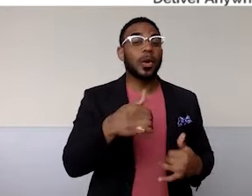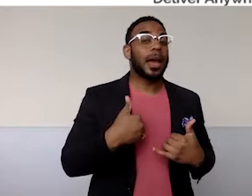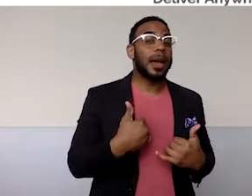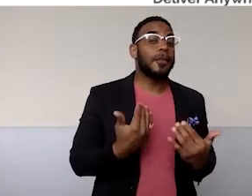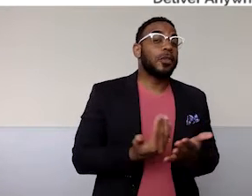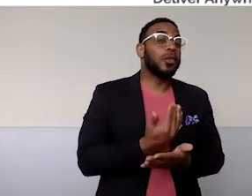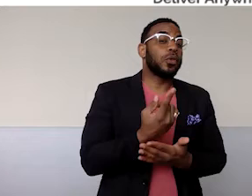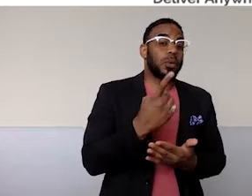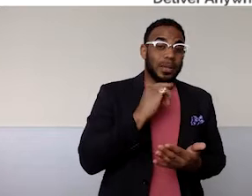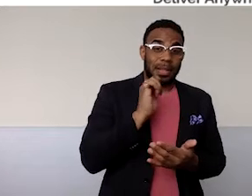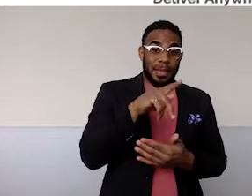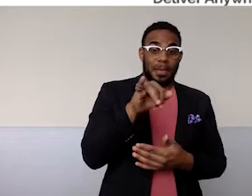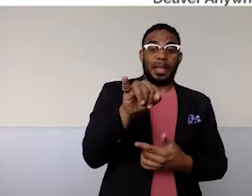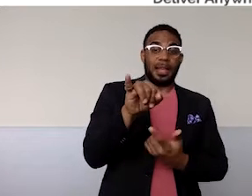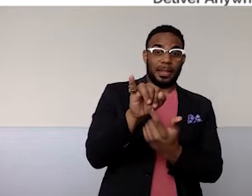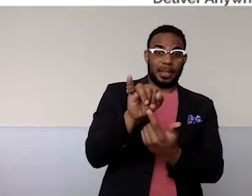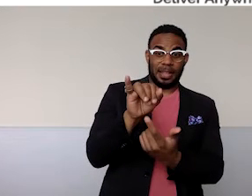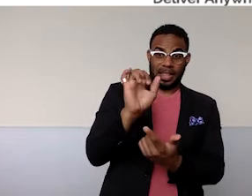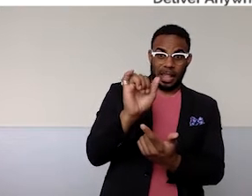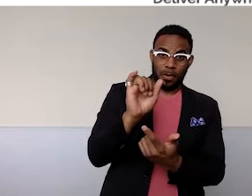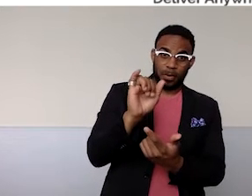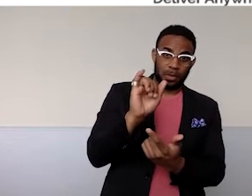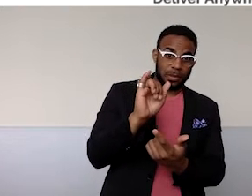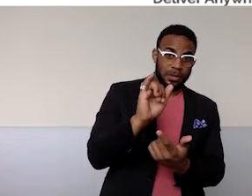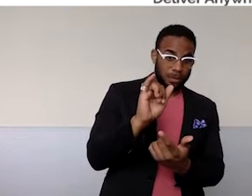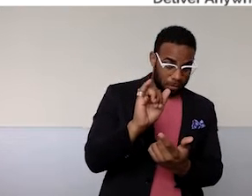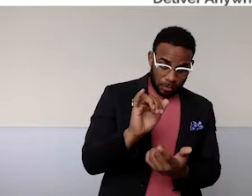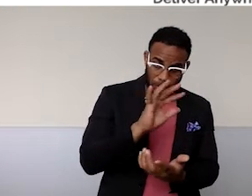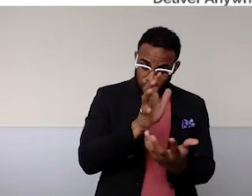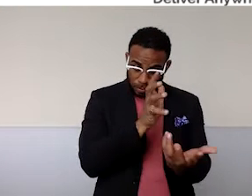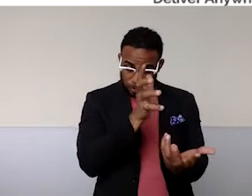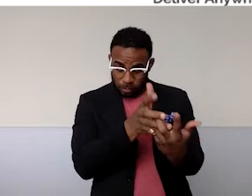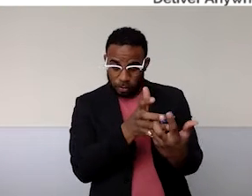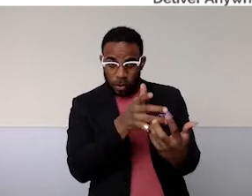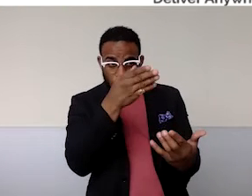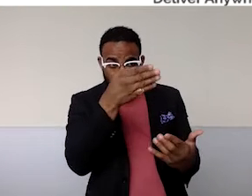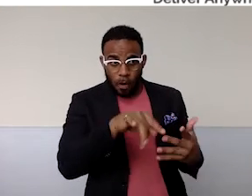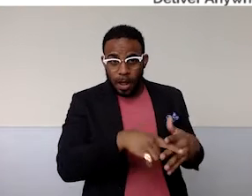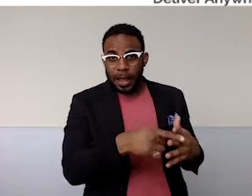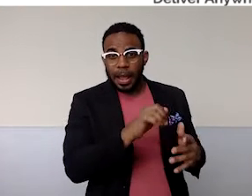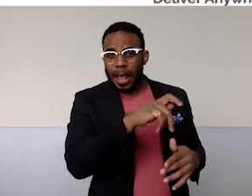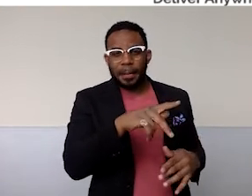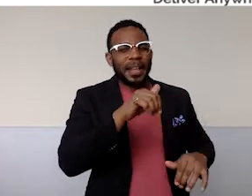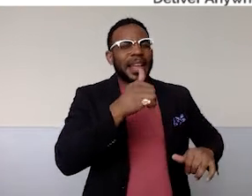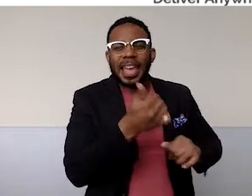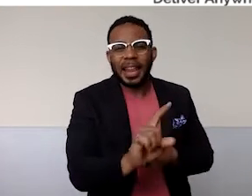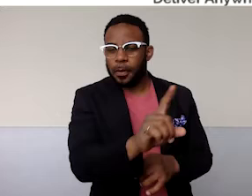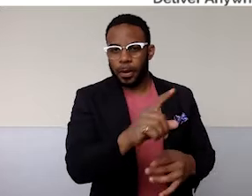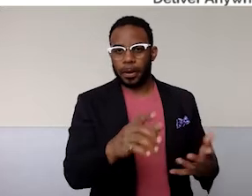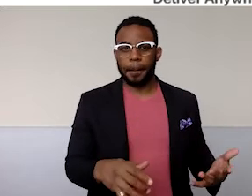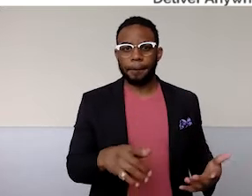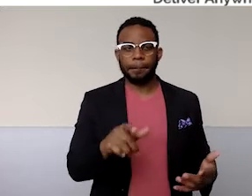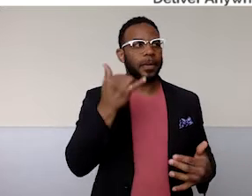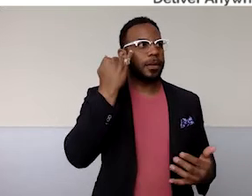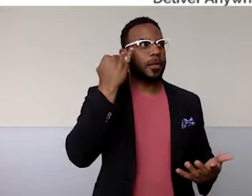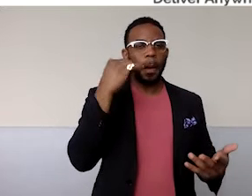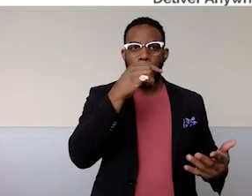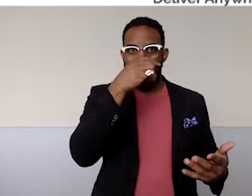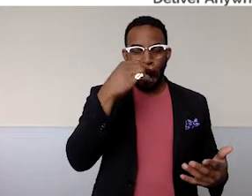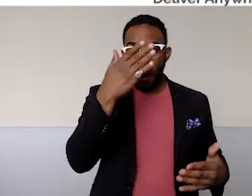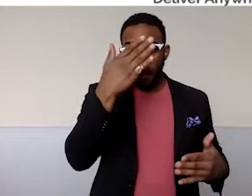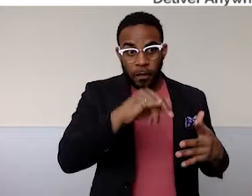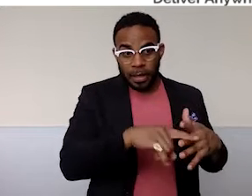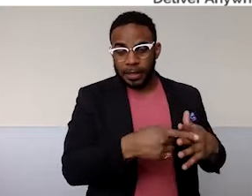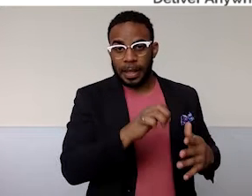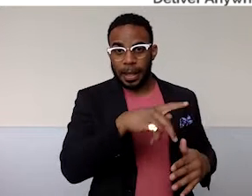the middleman, which is the API that would interact with your front-end application anywhere. Yeah, so you have, for instance, the front-end